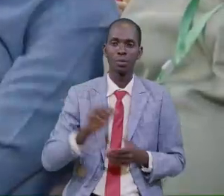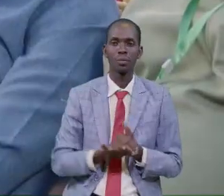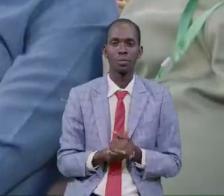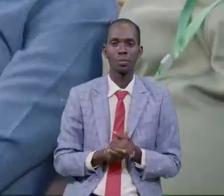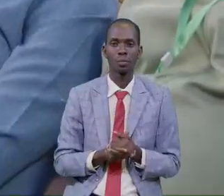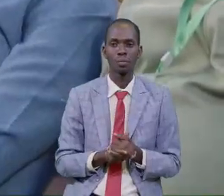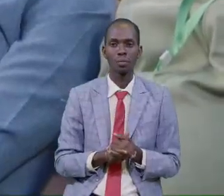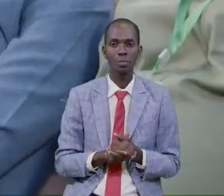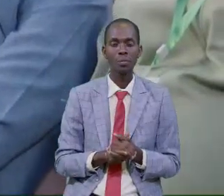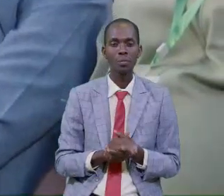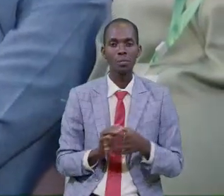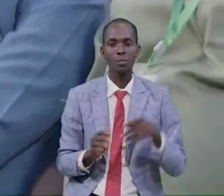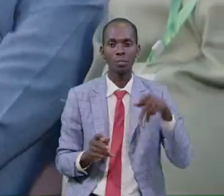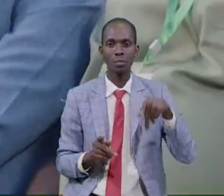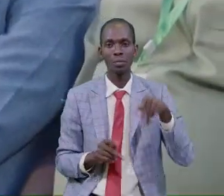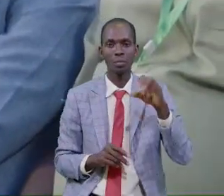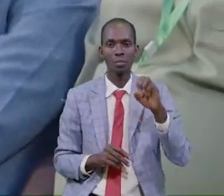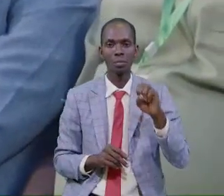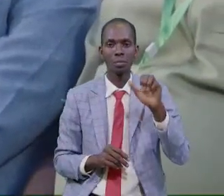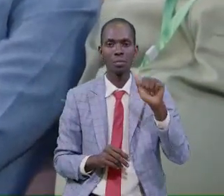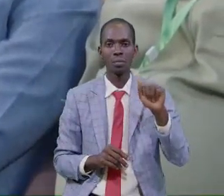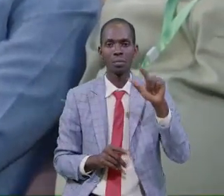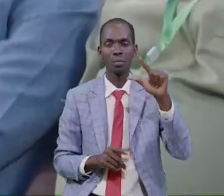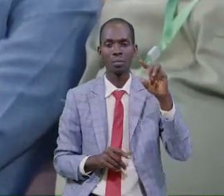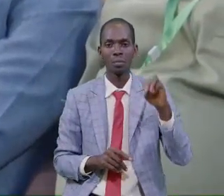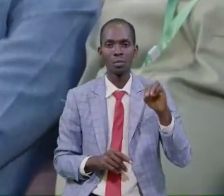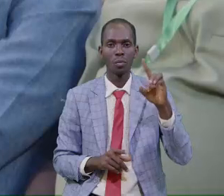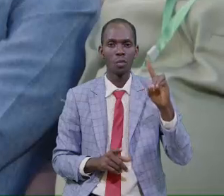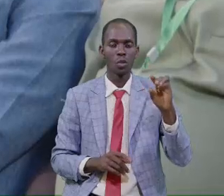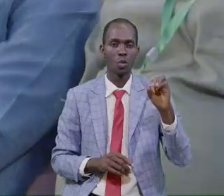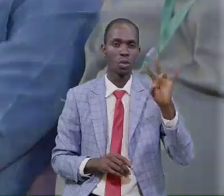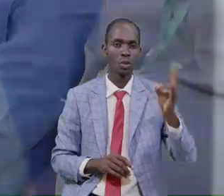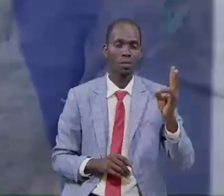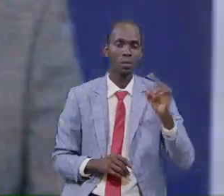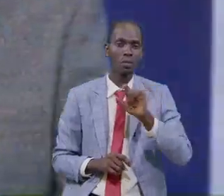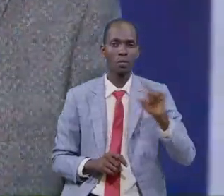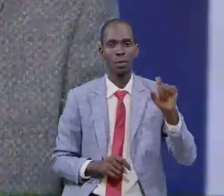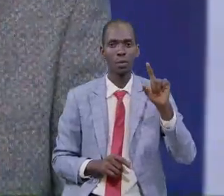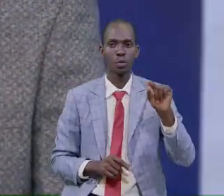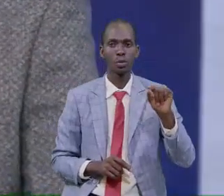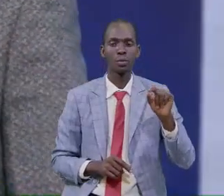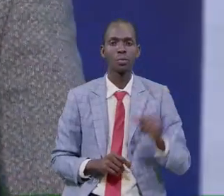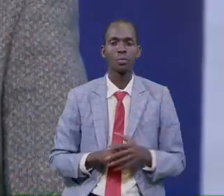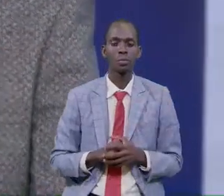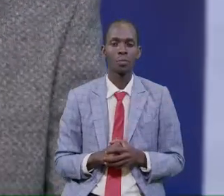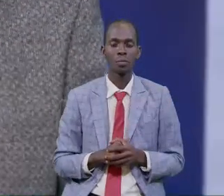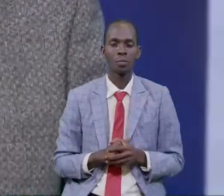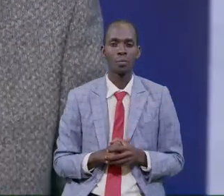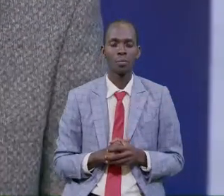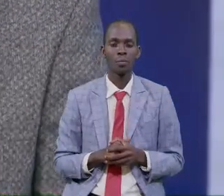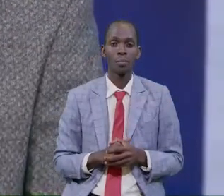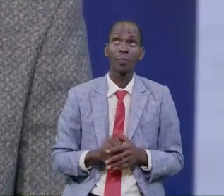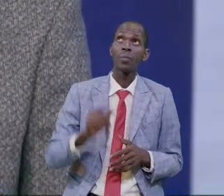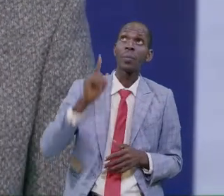Psalm 107, we're reading from verse 20. He sent His